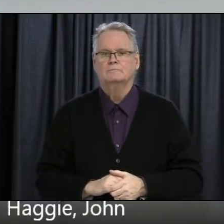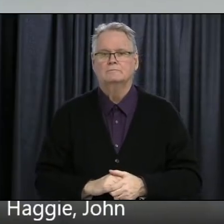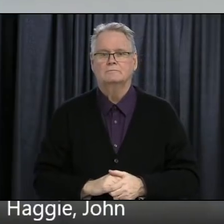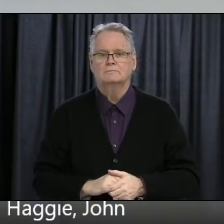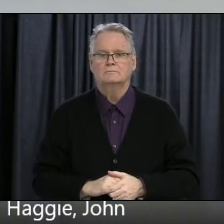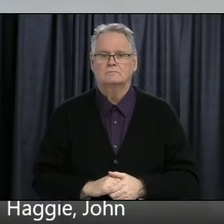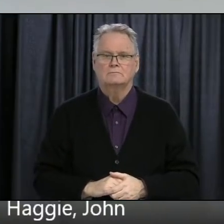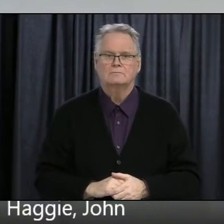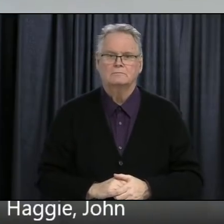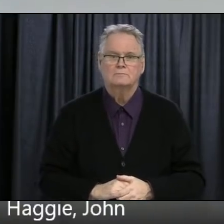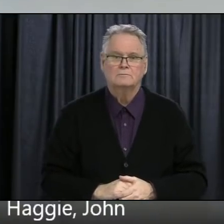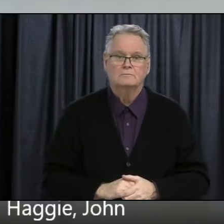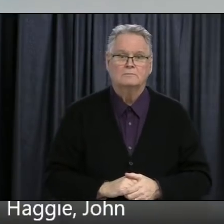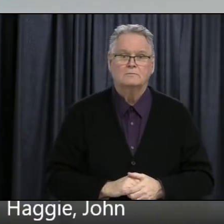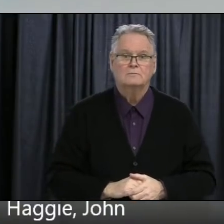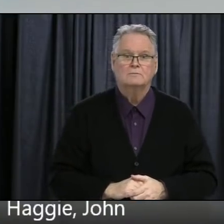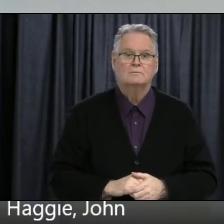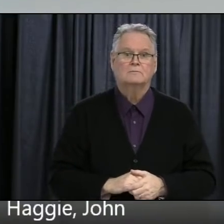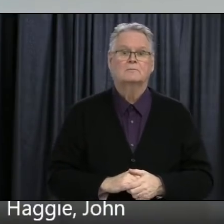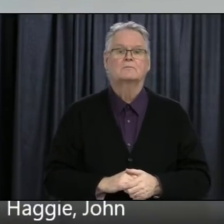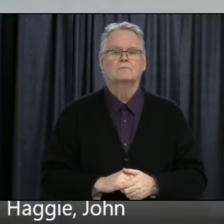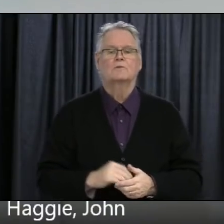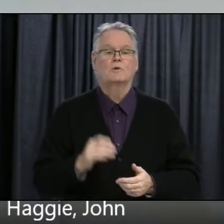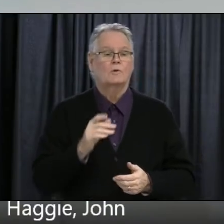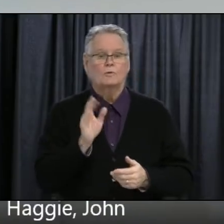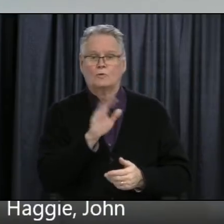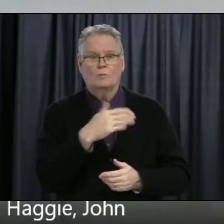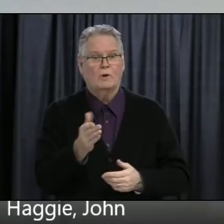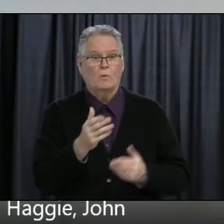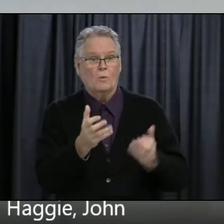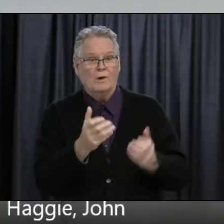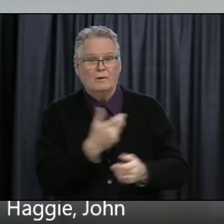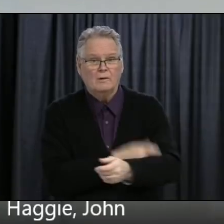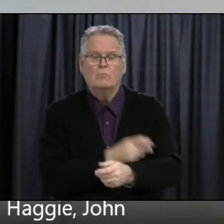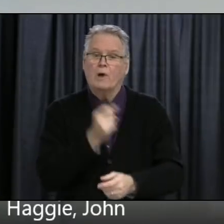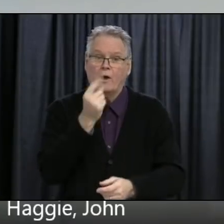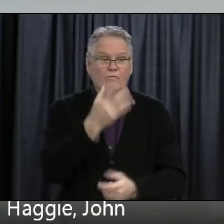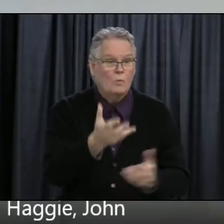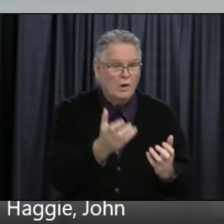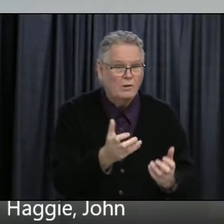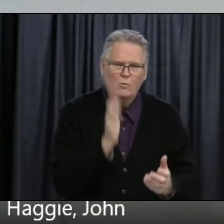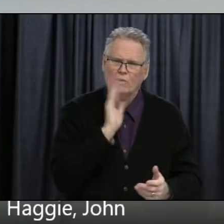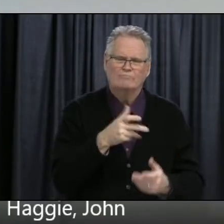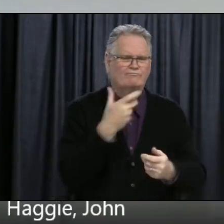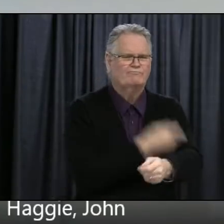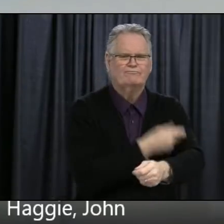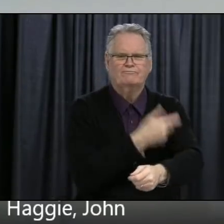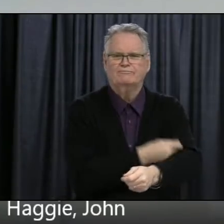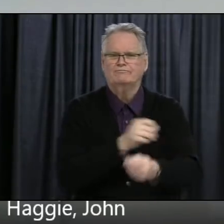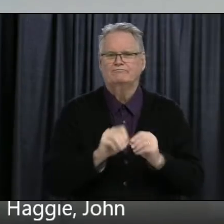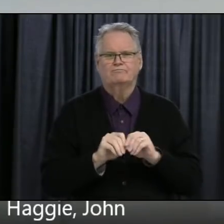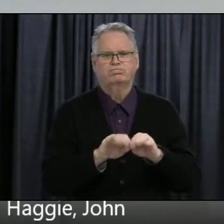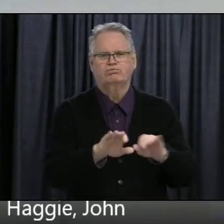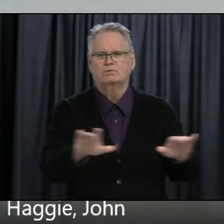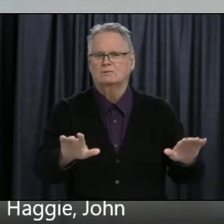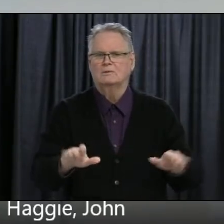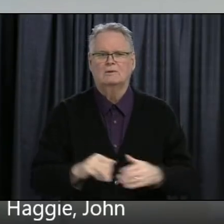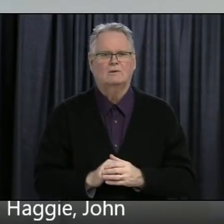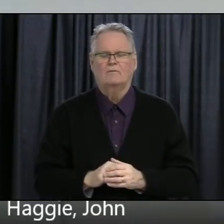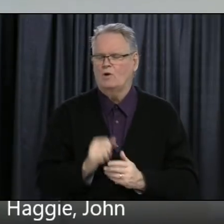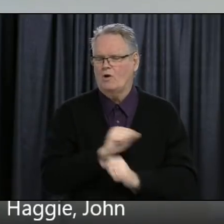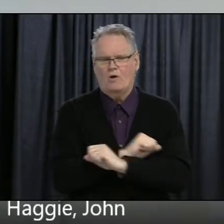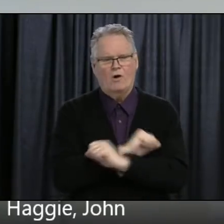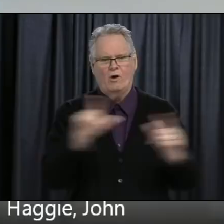We're working hard to make sure our systems will allow for anybody and everybody who is eligible to receive the